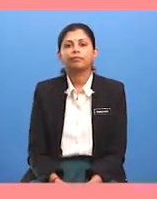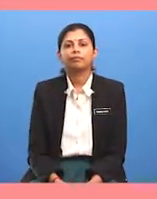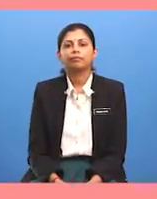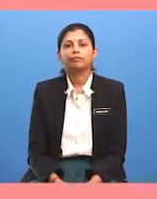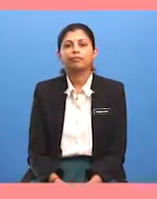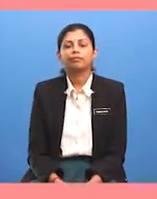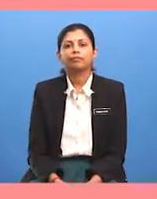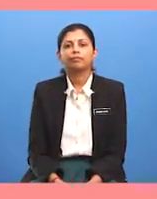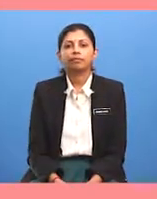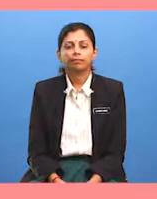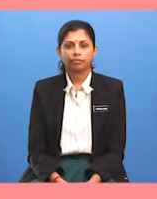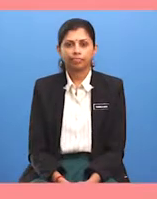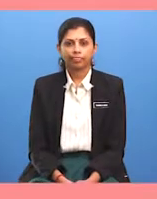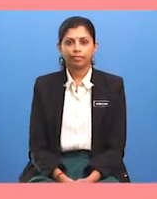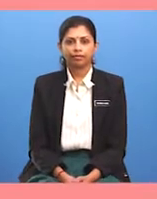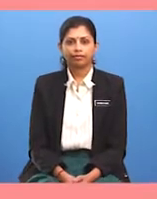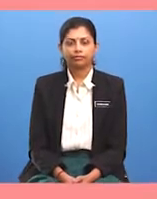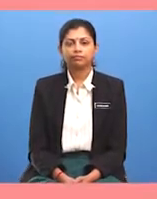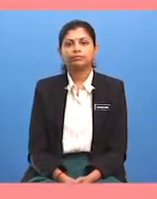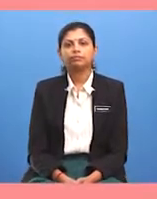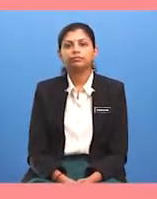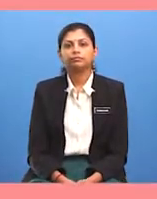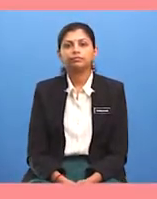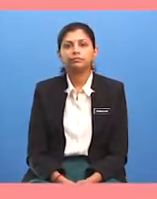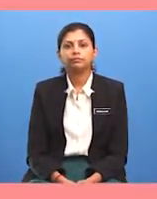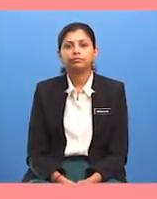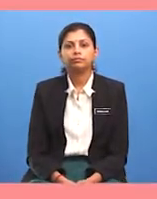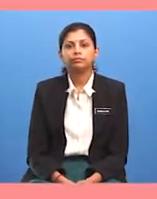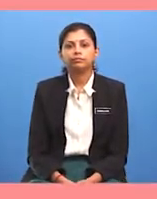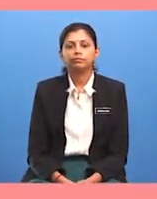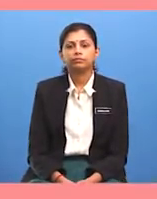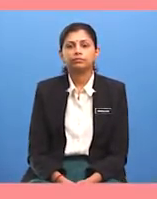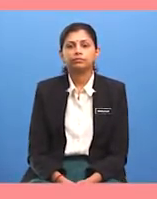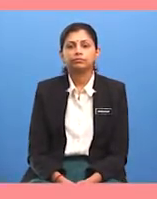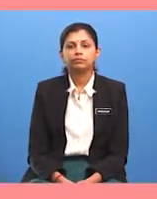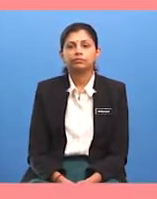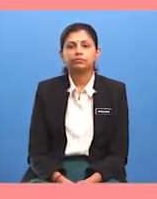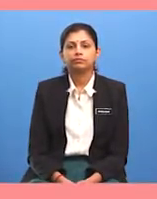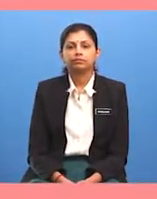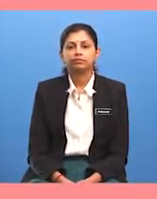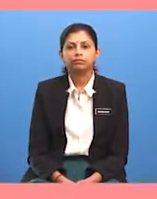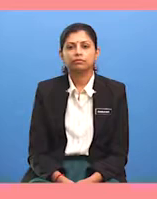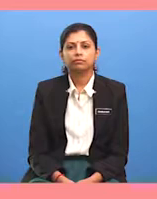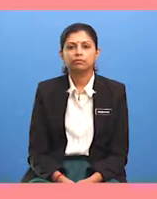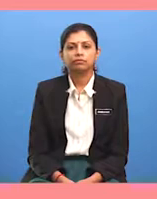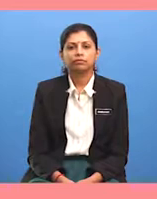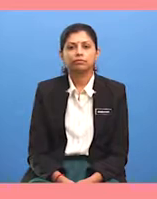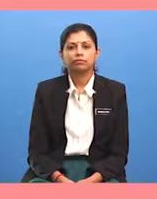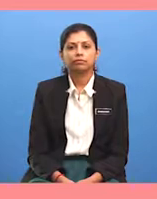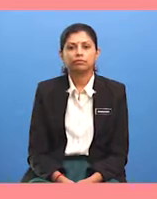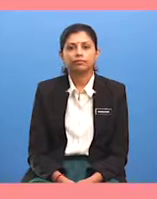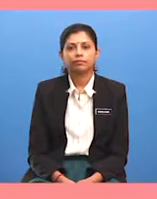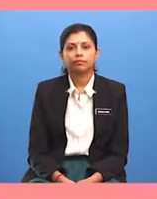Gates' signature look? A. Is it to highlight that he is very intelligent? Or